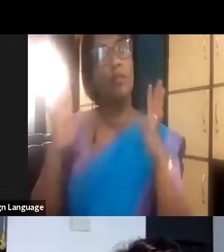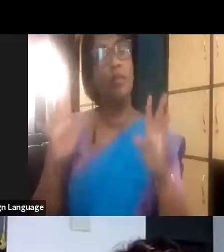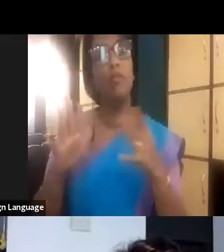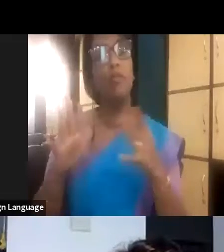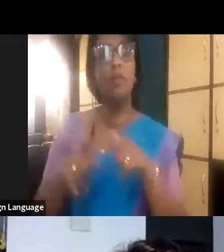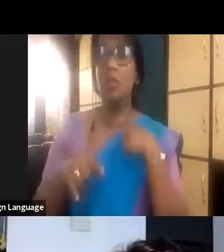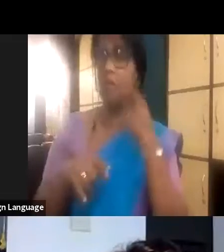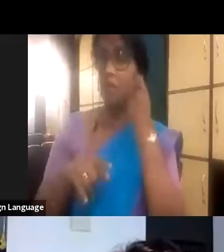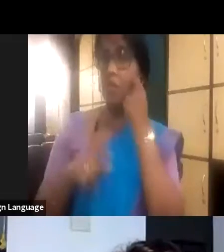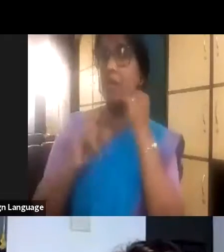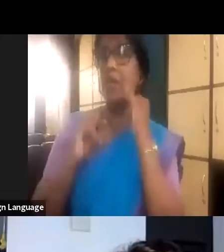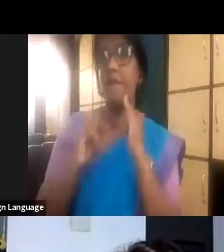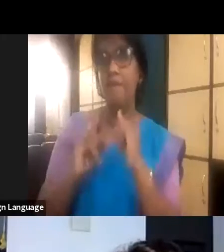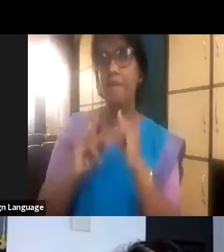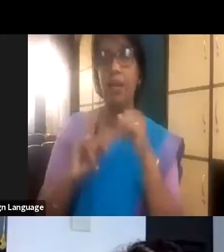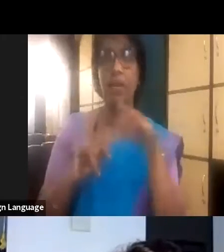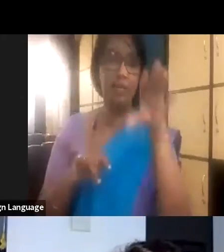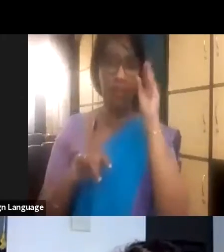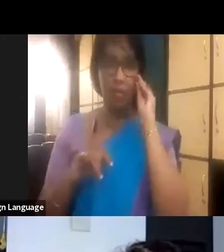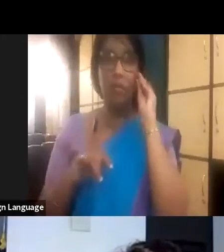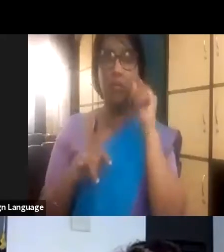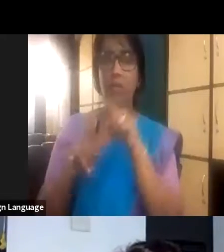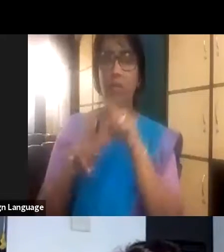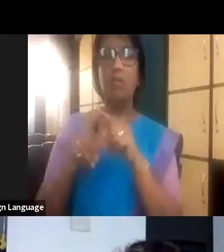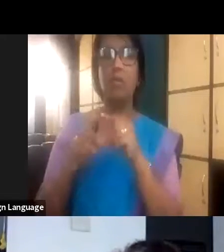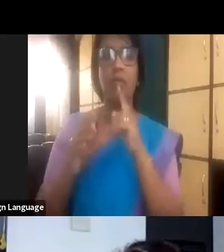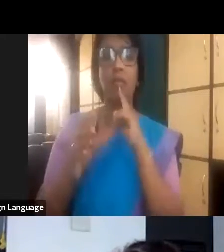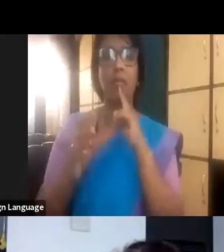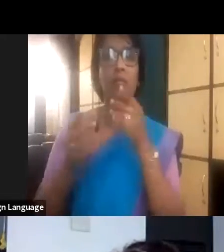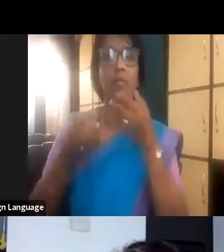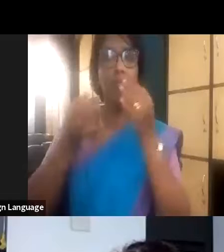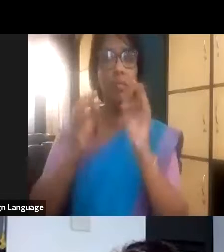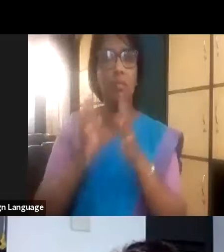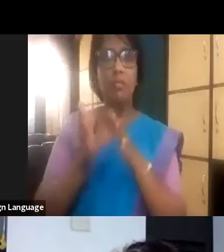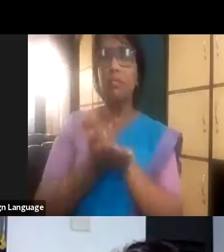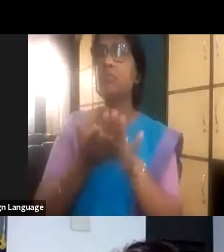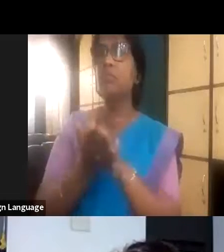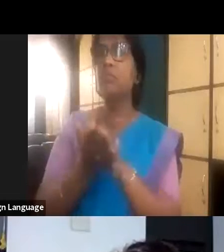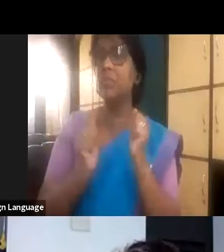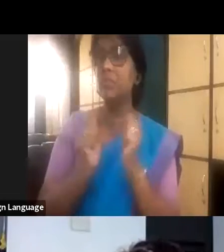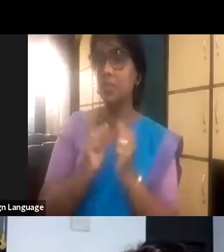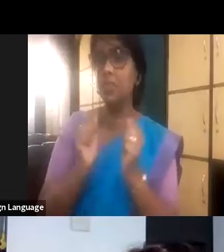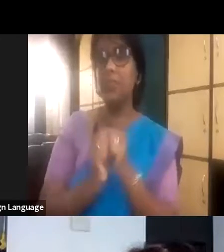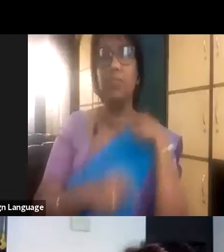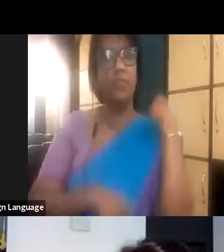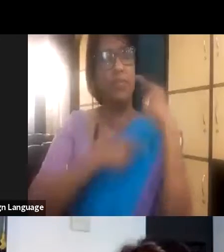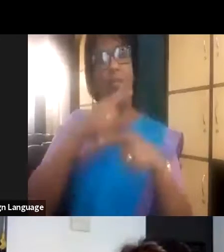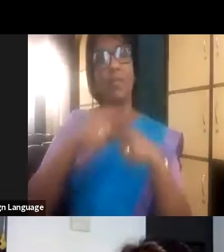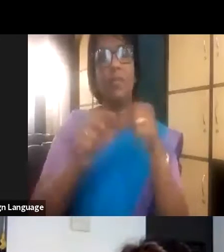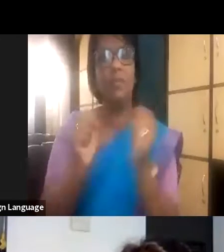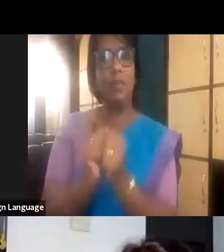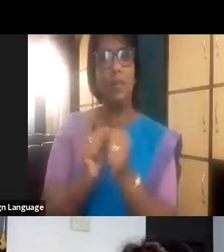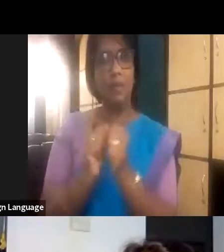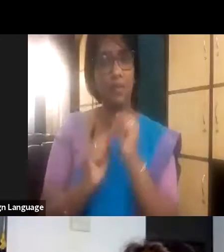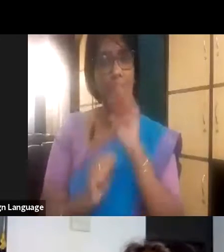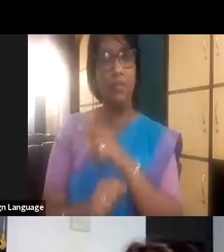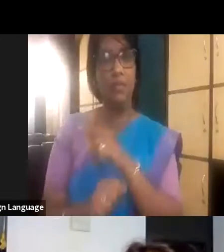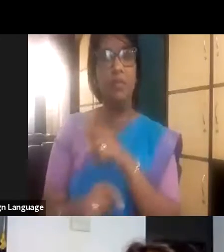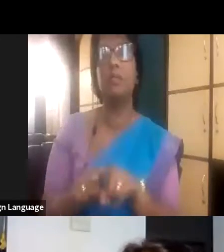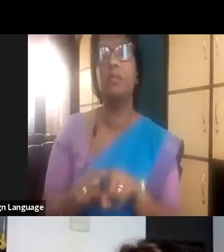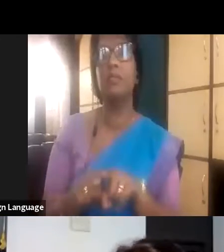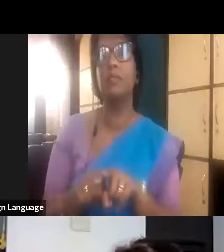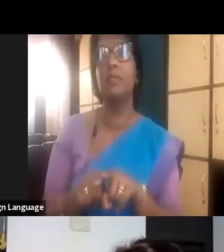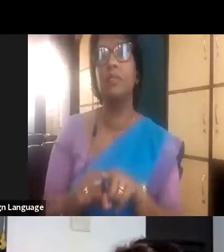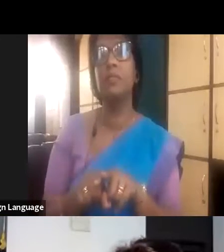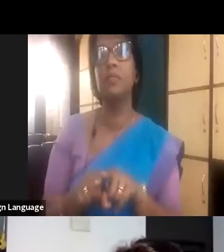just sustainability or recycling. It's much more than that. Now those who are interested in the topic should